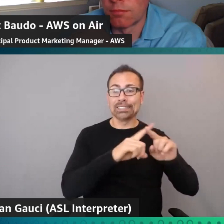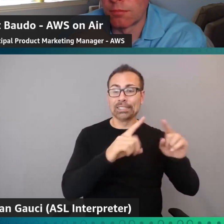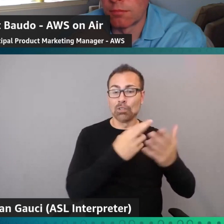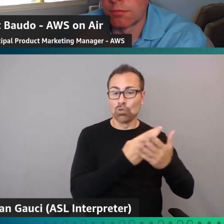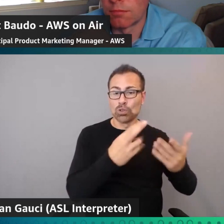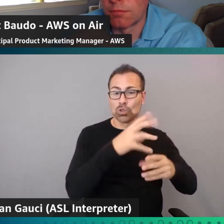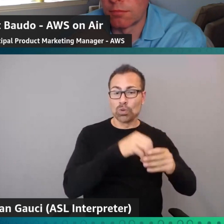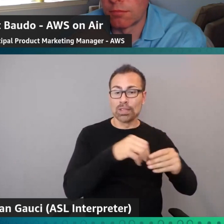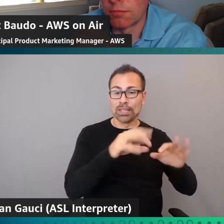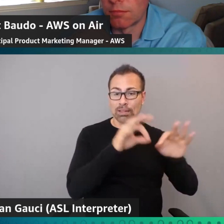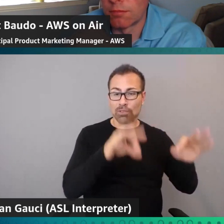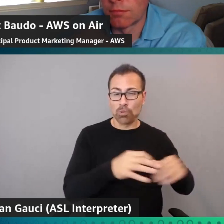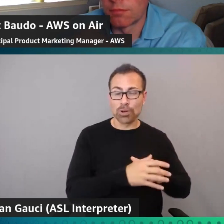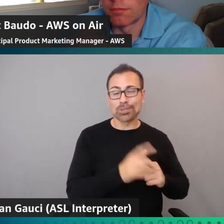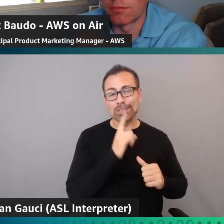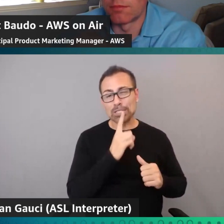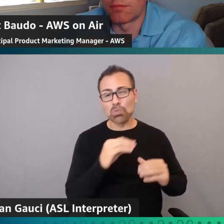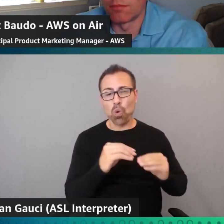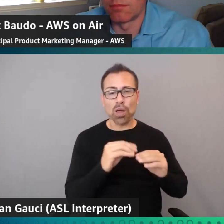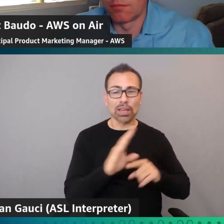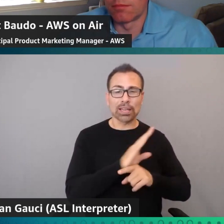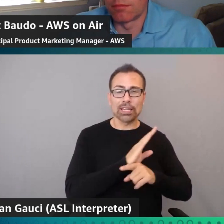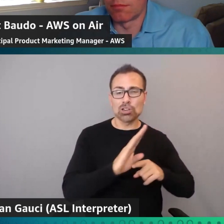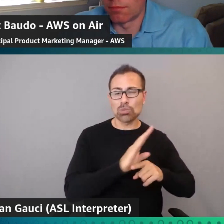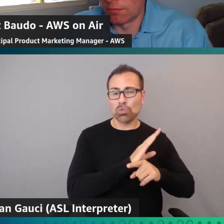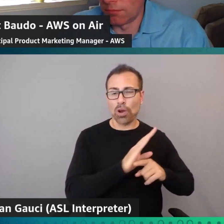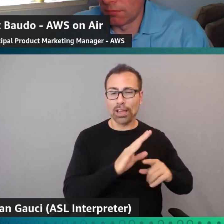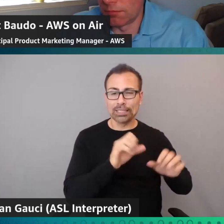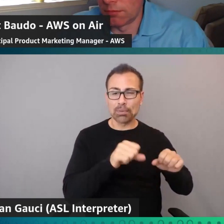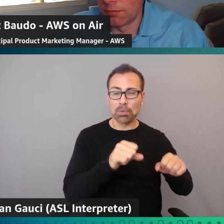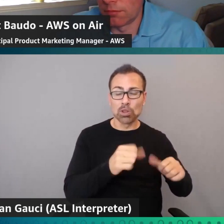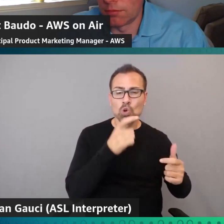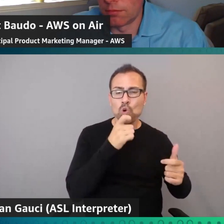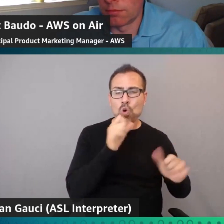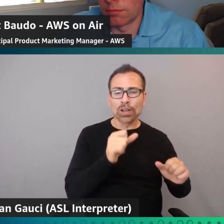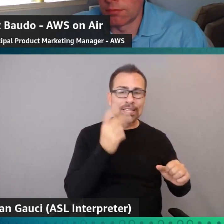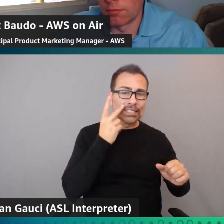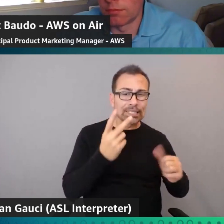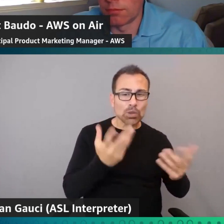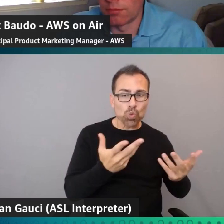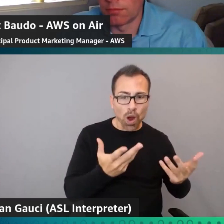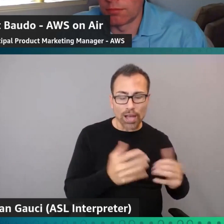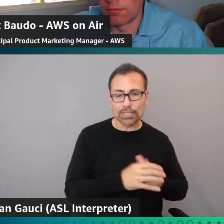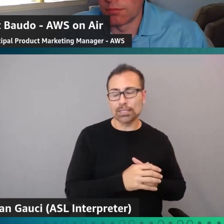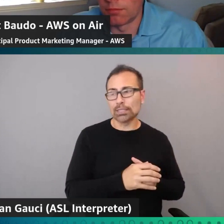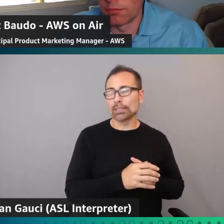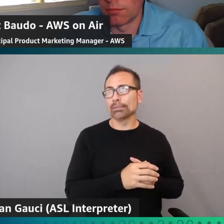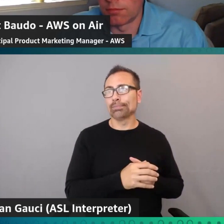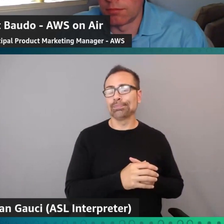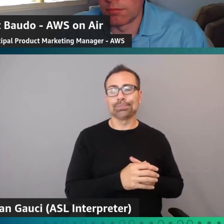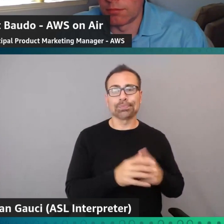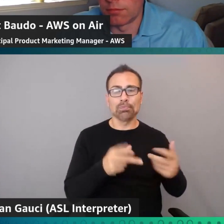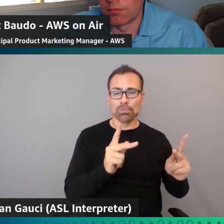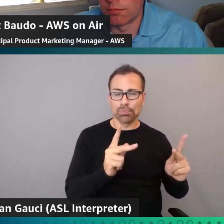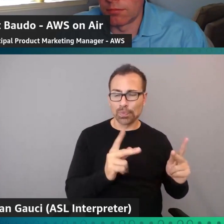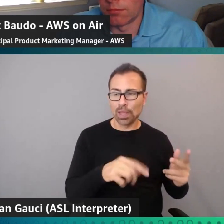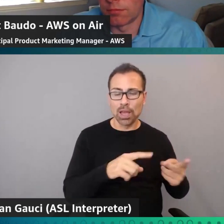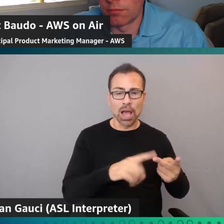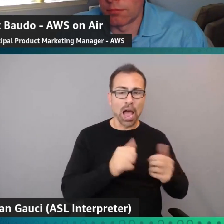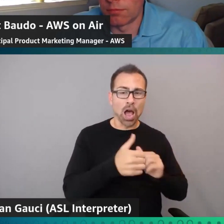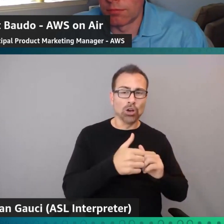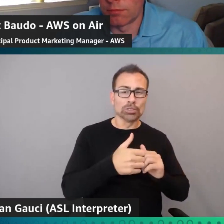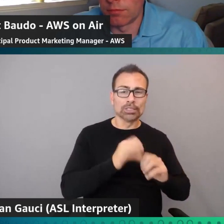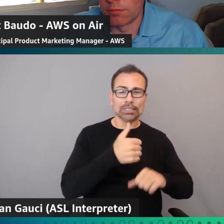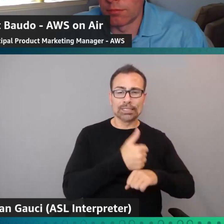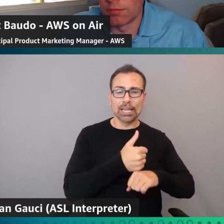enterprise capability where you would want to allow who to see what, and how you can kind of arrange your business